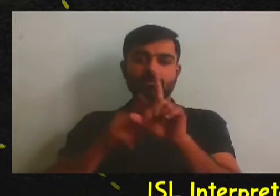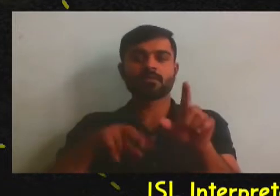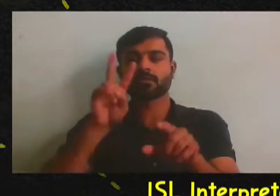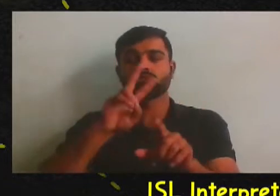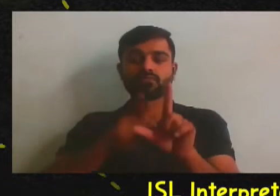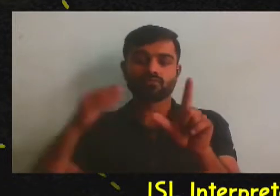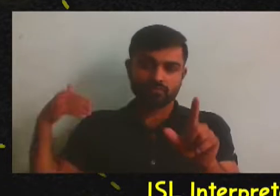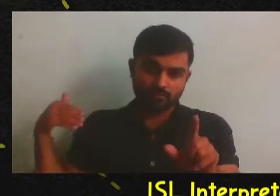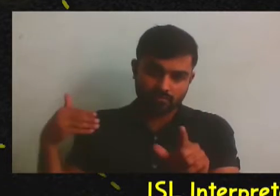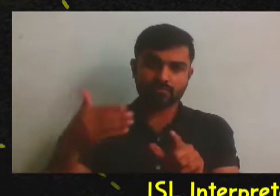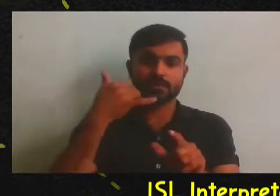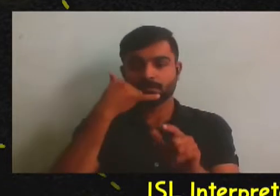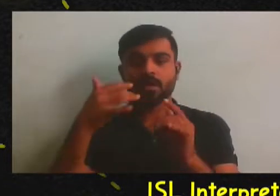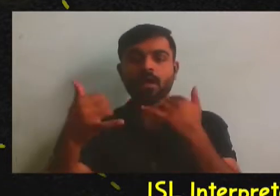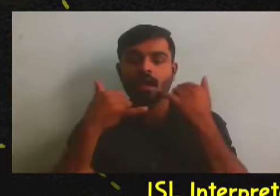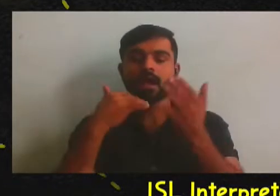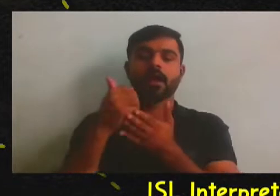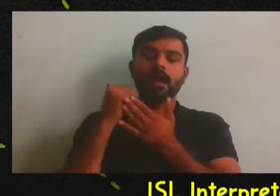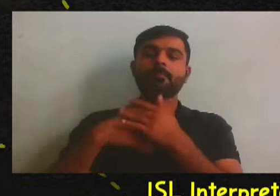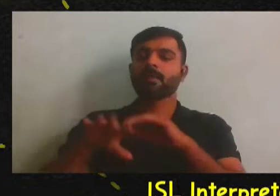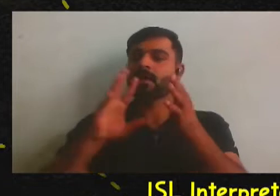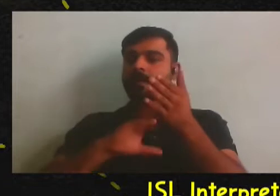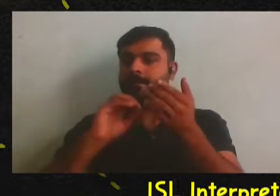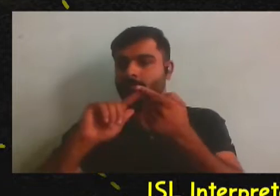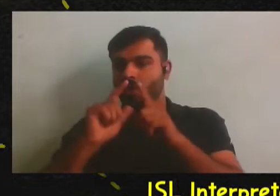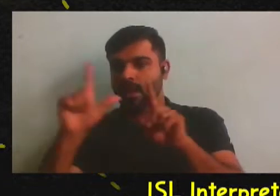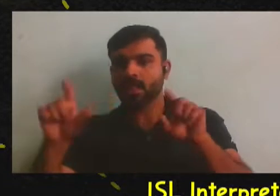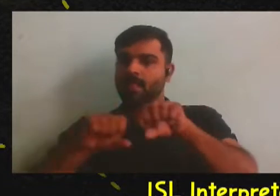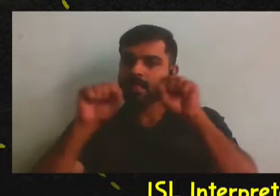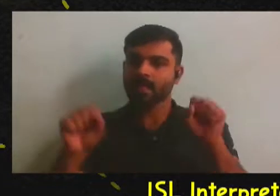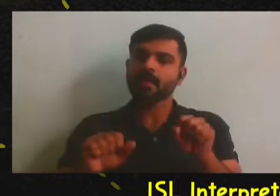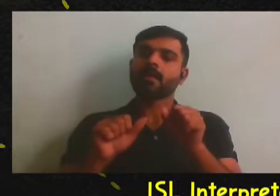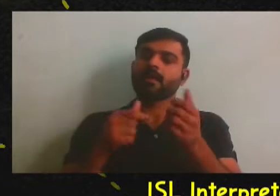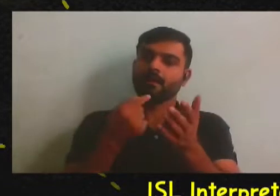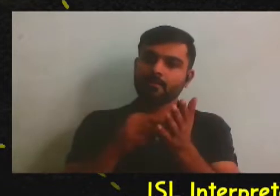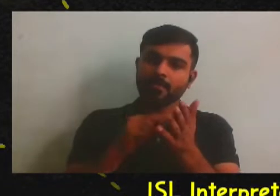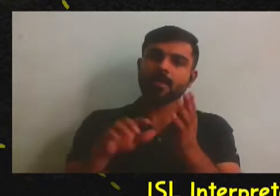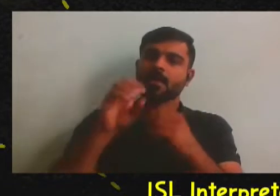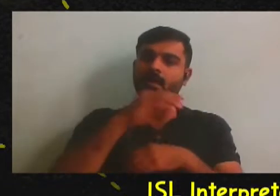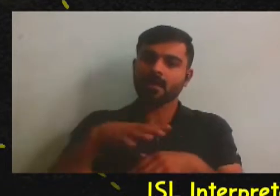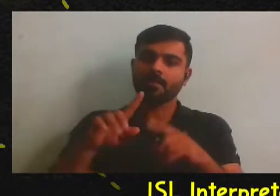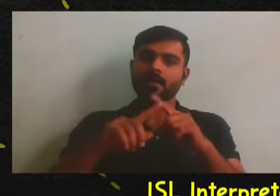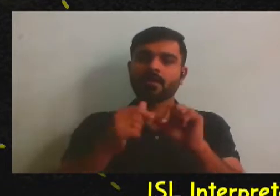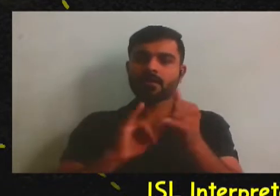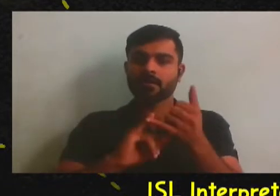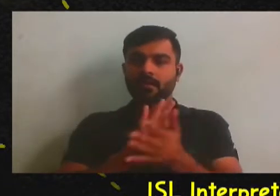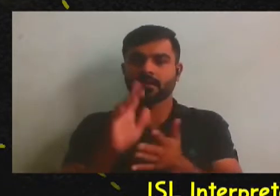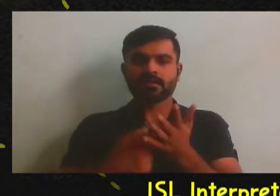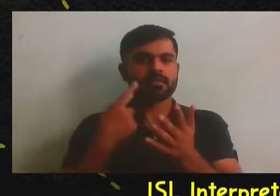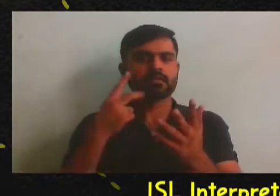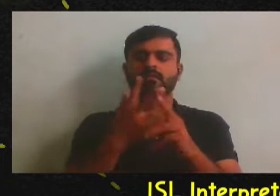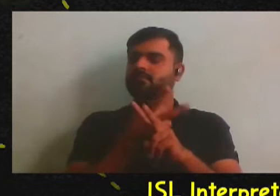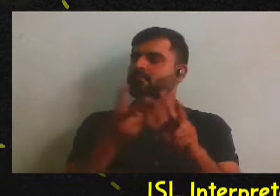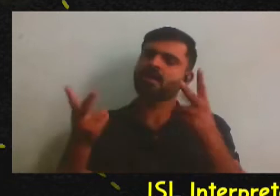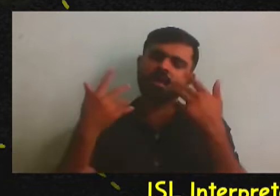running a helpline. So there were models that they were out there. A peer organization like Tashi had for, well before